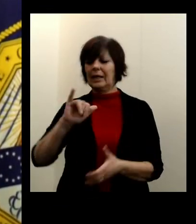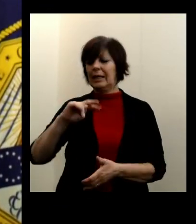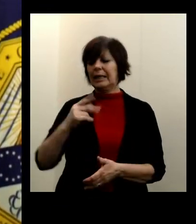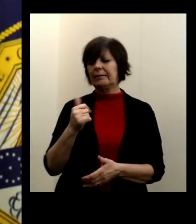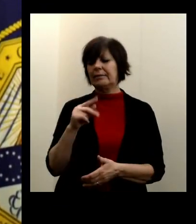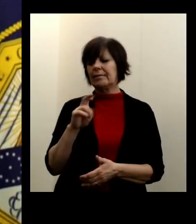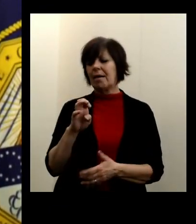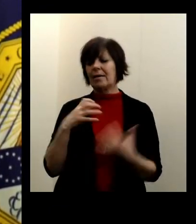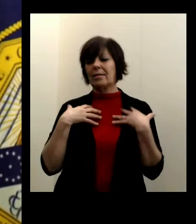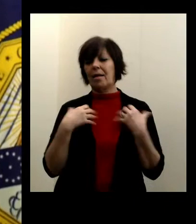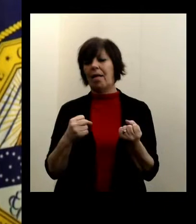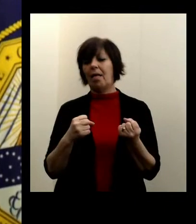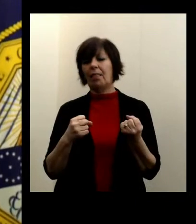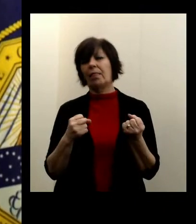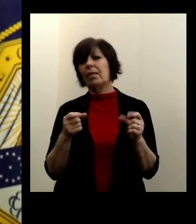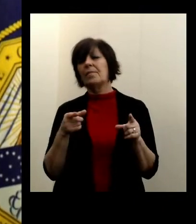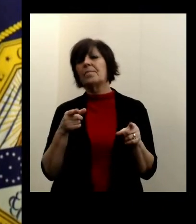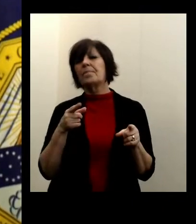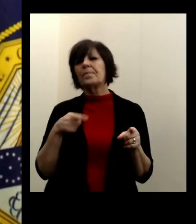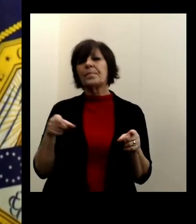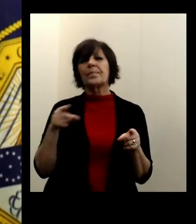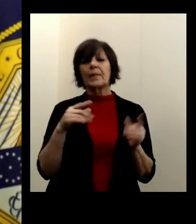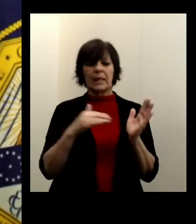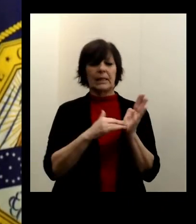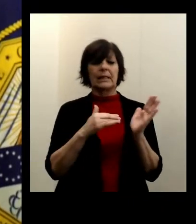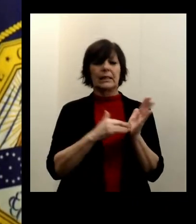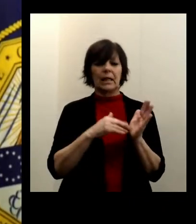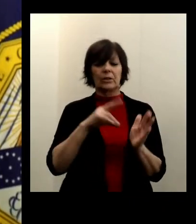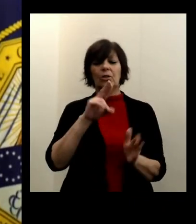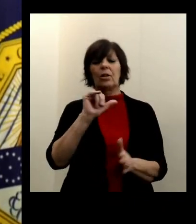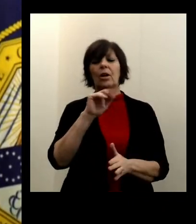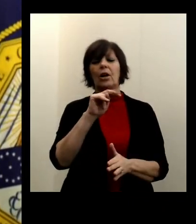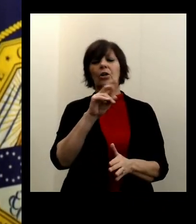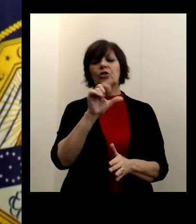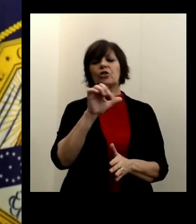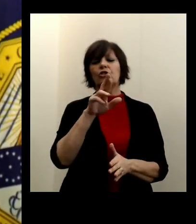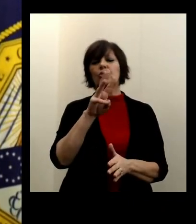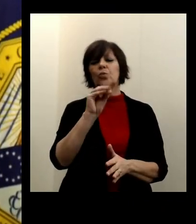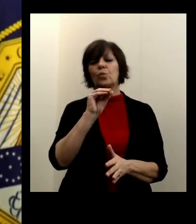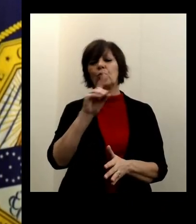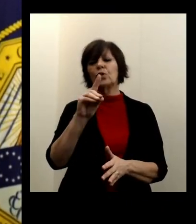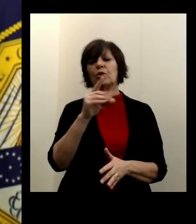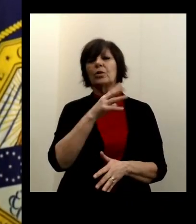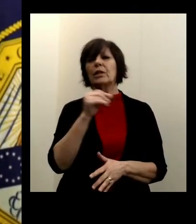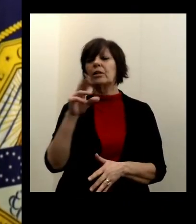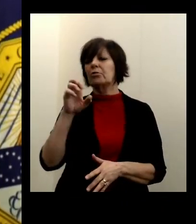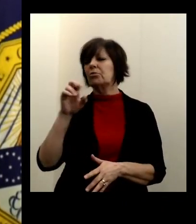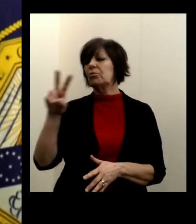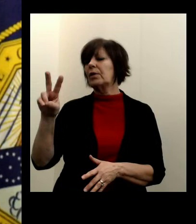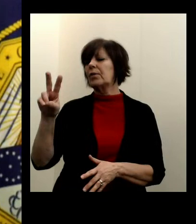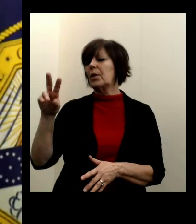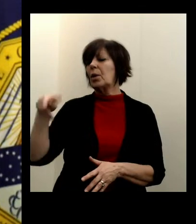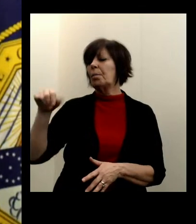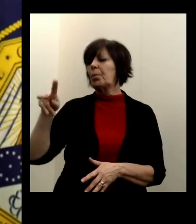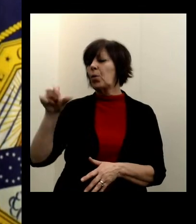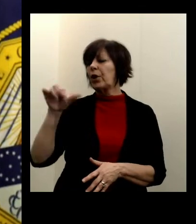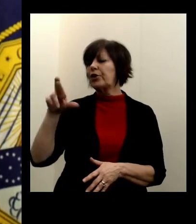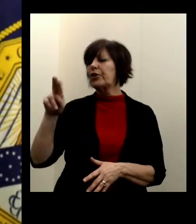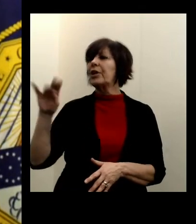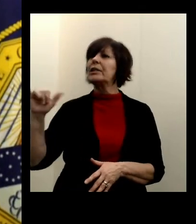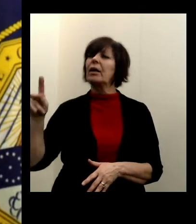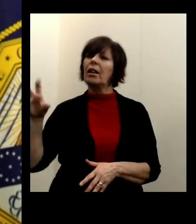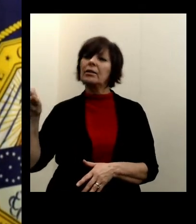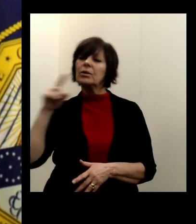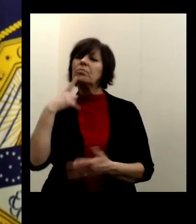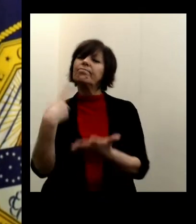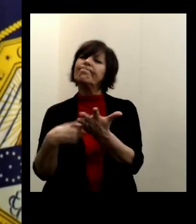Task Force, including Dr. Underwood, as well as Reverends Pointer and Nicholas and other partners of theirs to talk